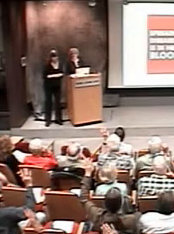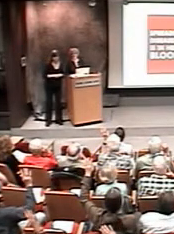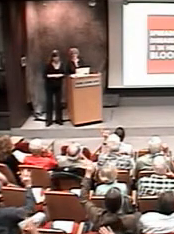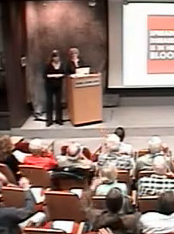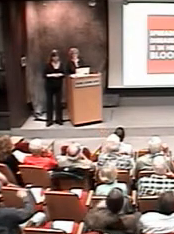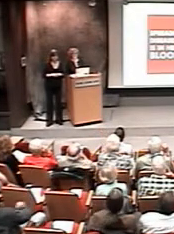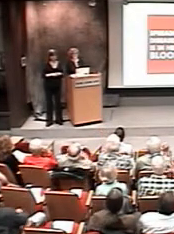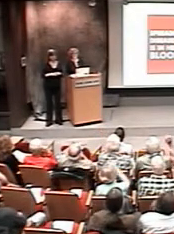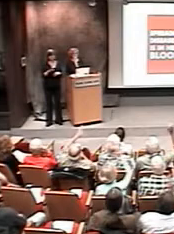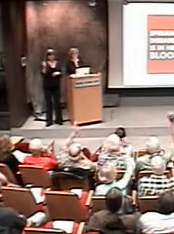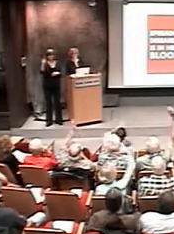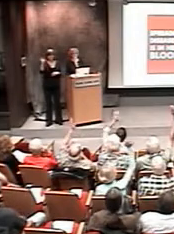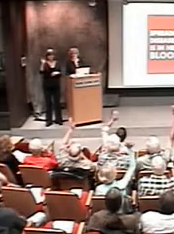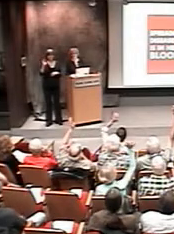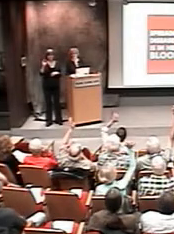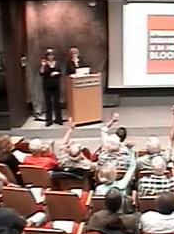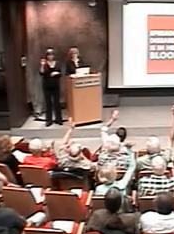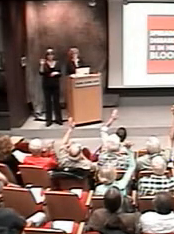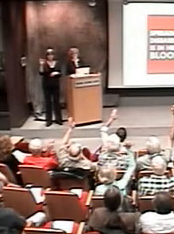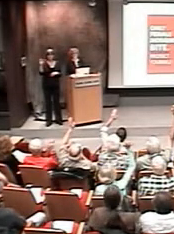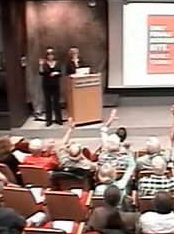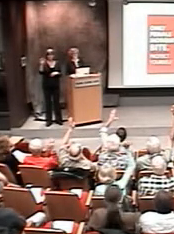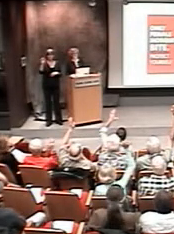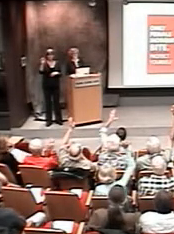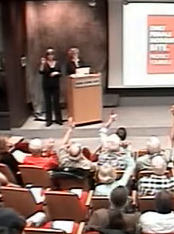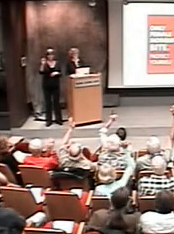Okay, how about C? Ooh,